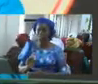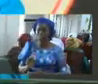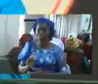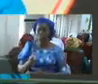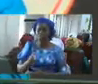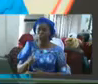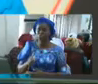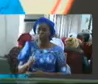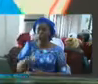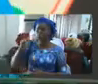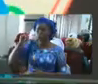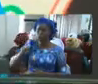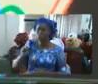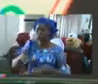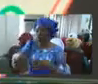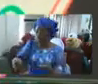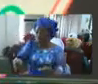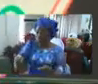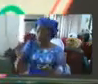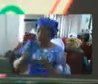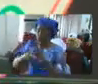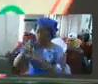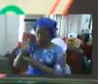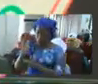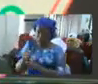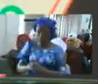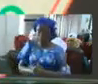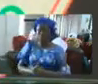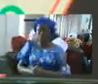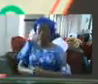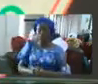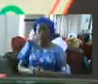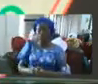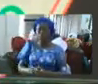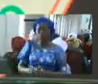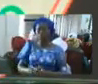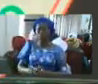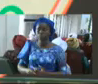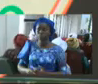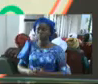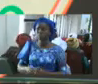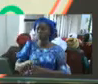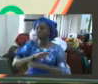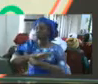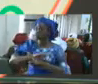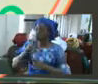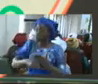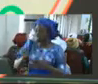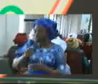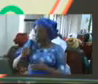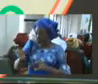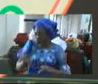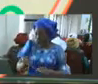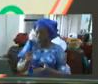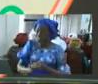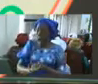for God that brought you thus far, don't stop doing it.